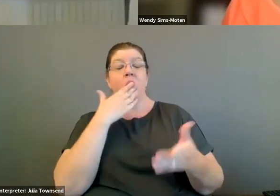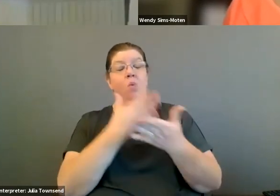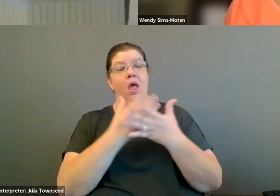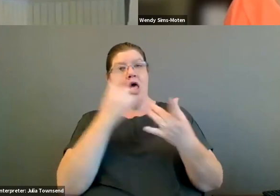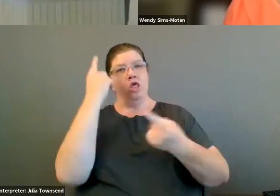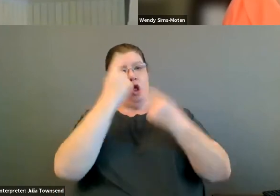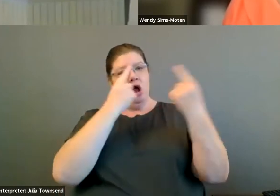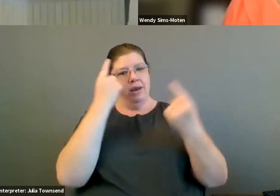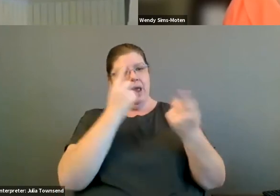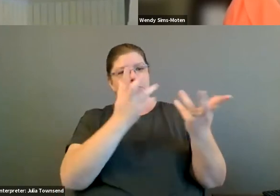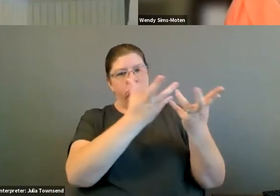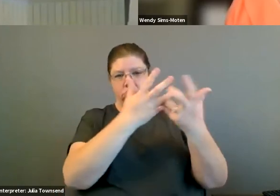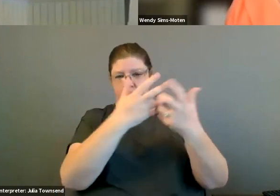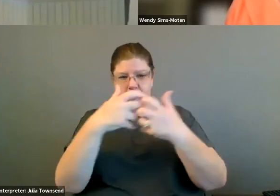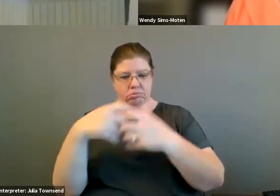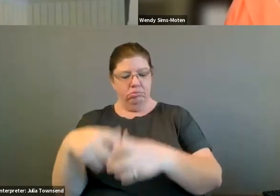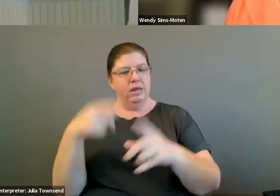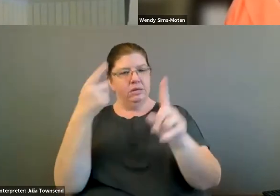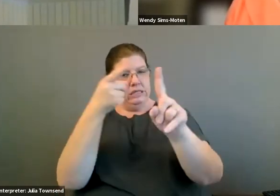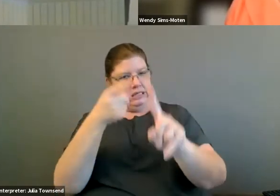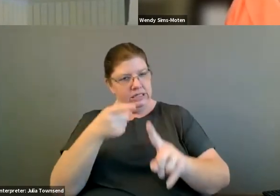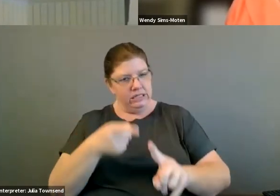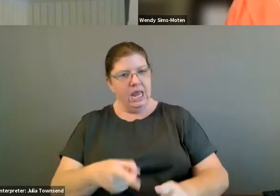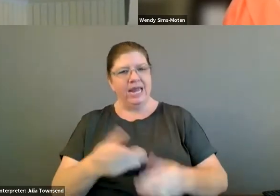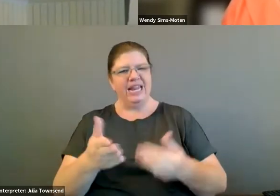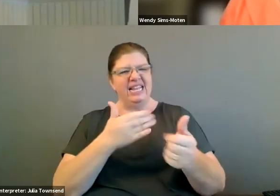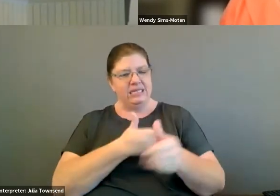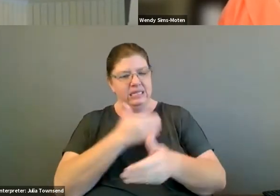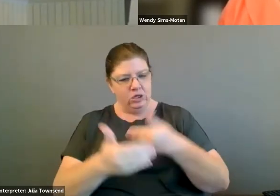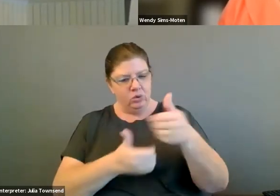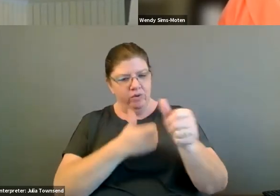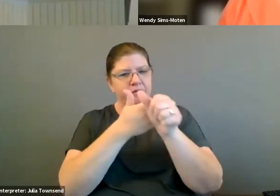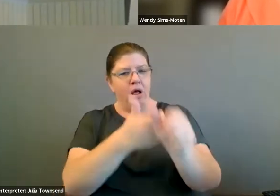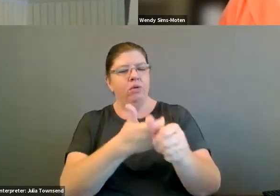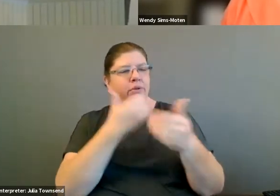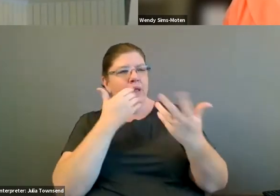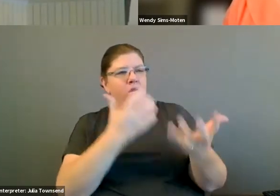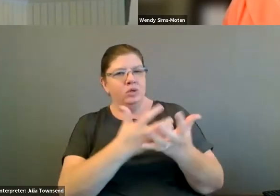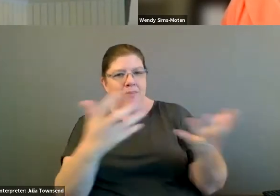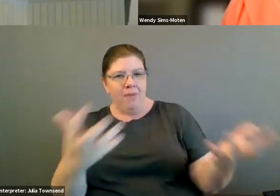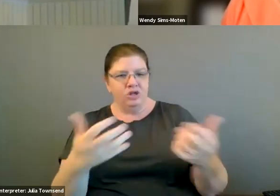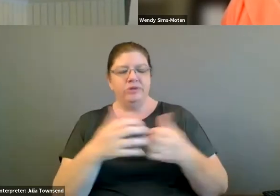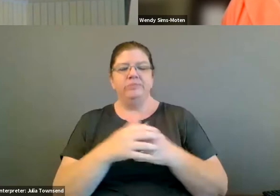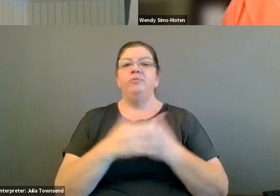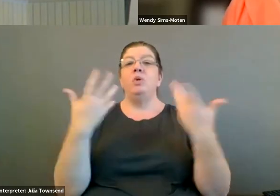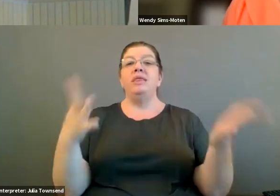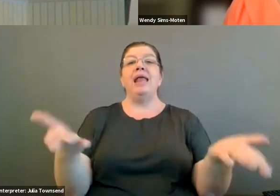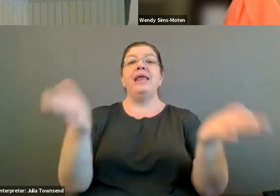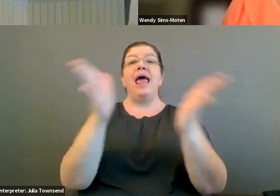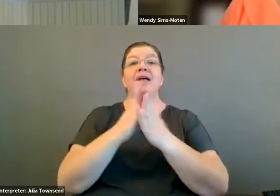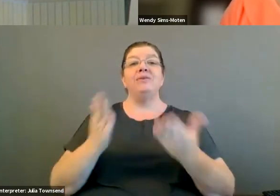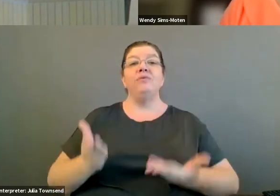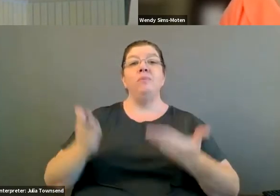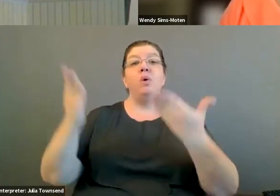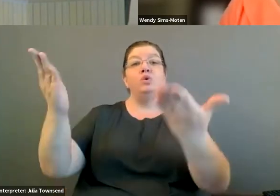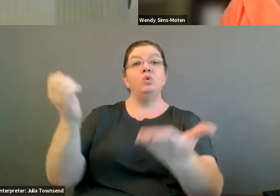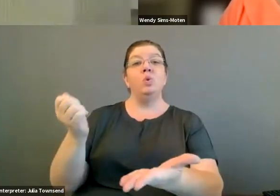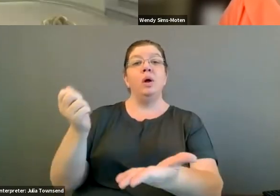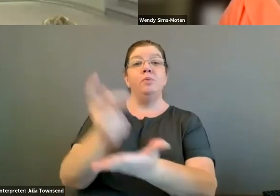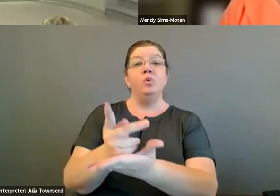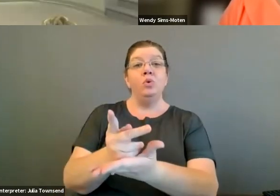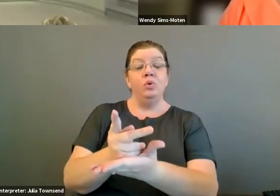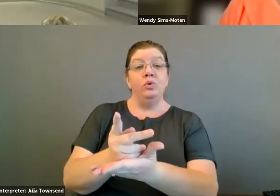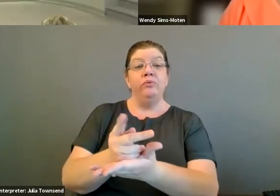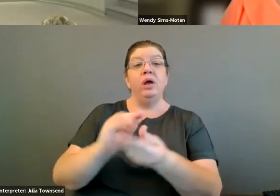out, very detailed and easy to follow. So thank you so much. With that, I'd like to ask for a motion to approve this item number